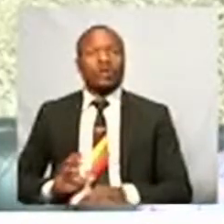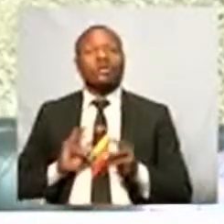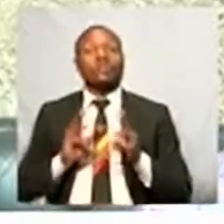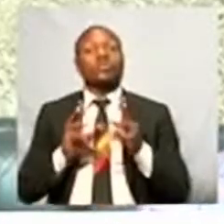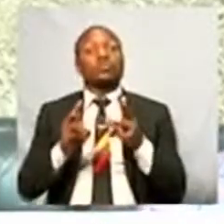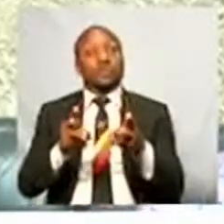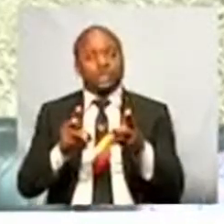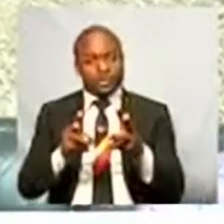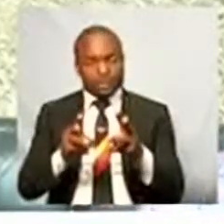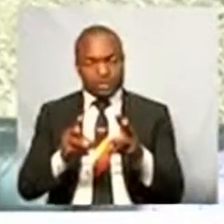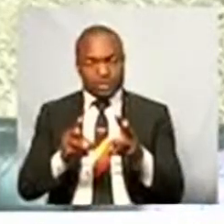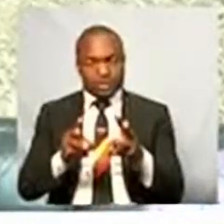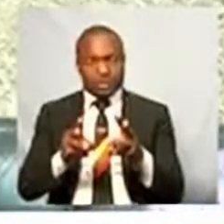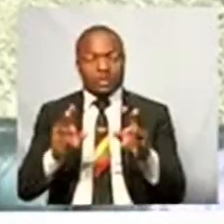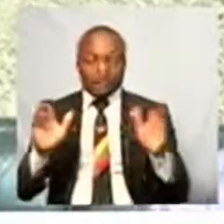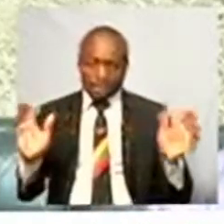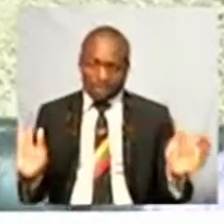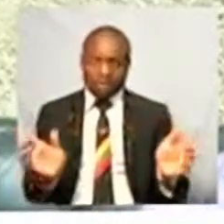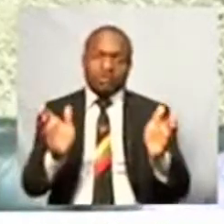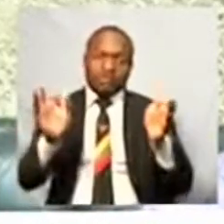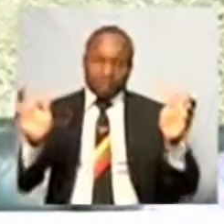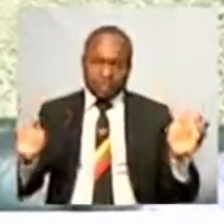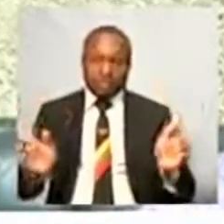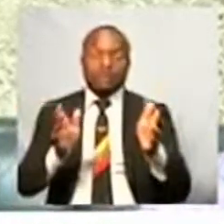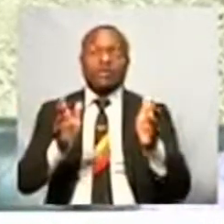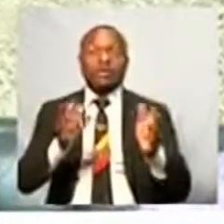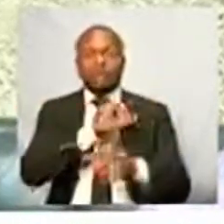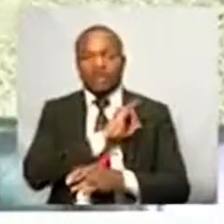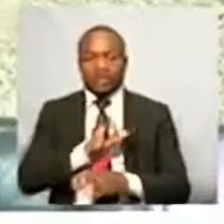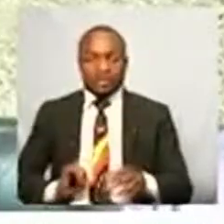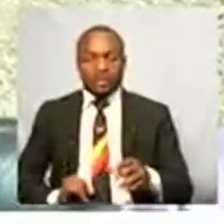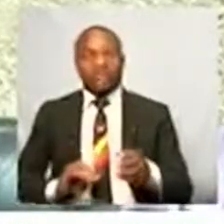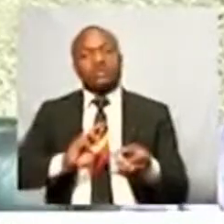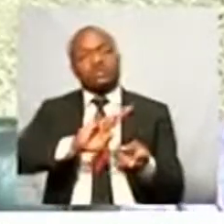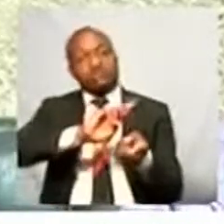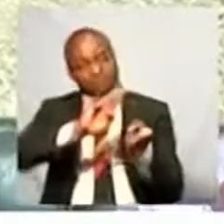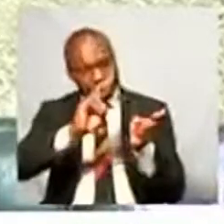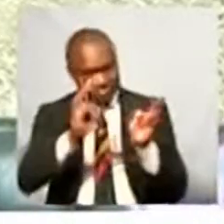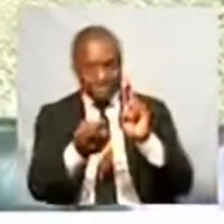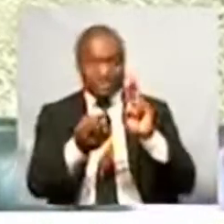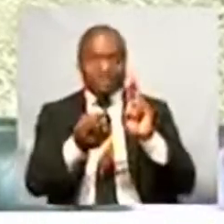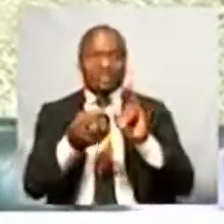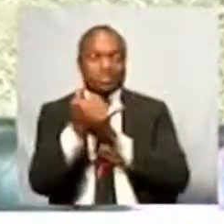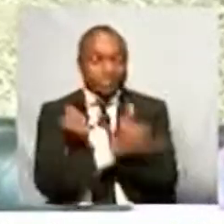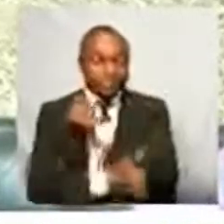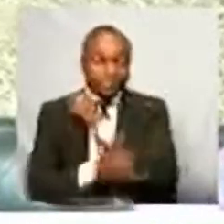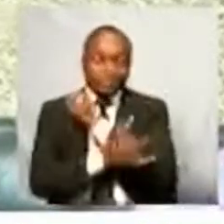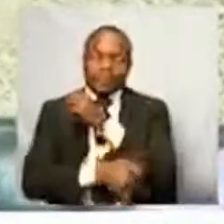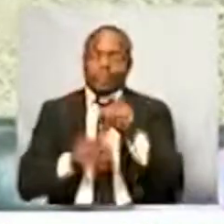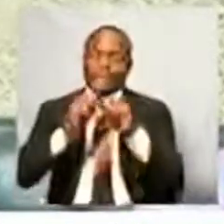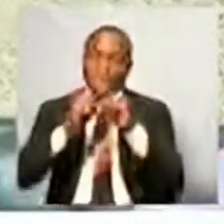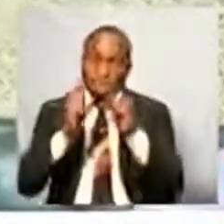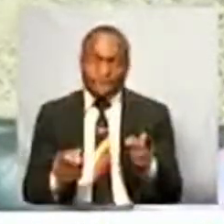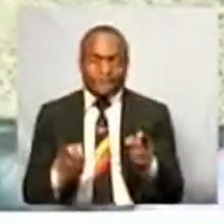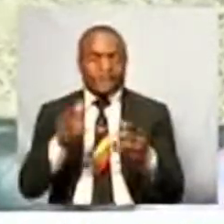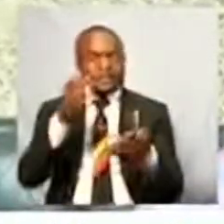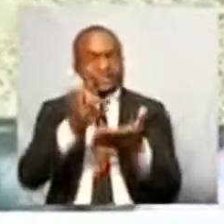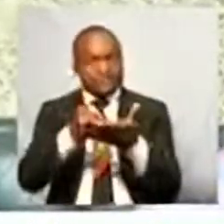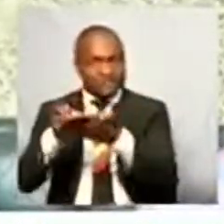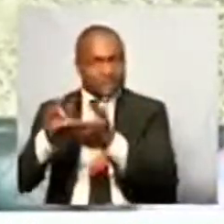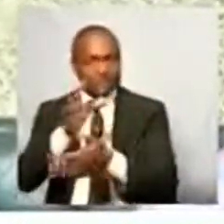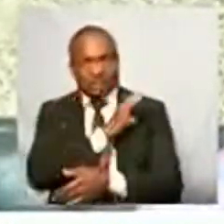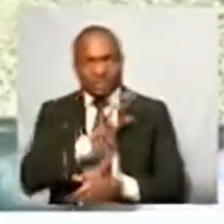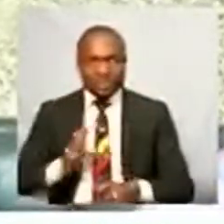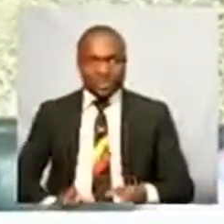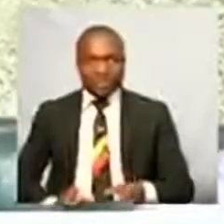as a way to promote industrial revolution in this country. But unfortunately, these companies are